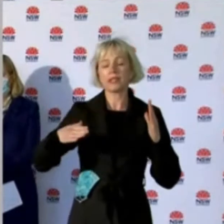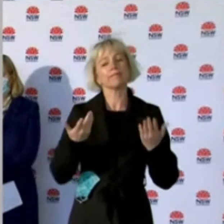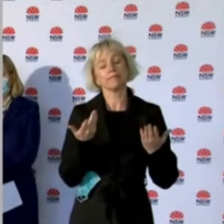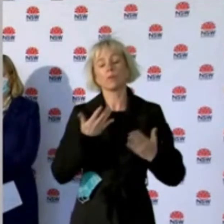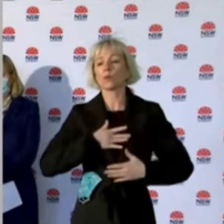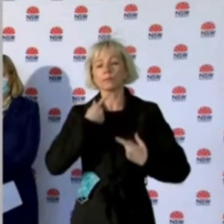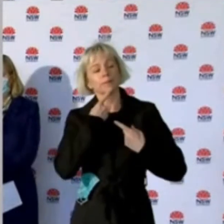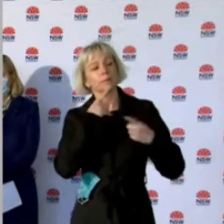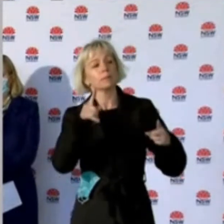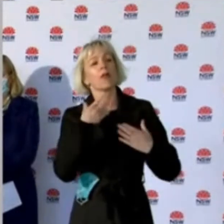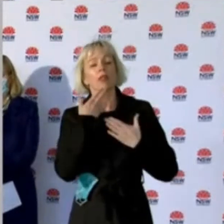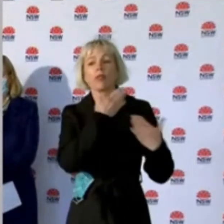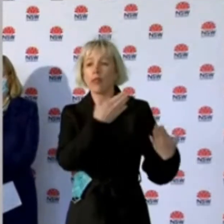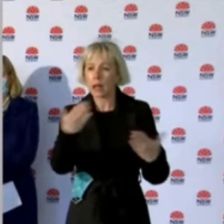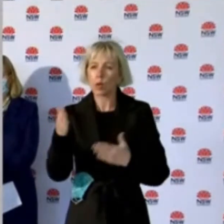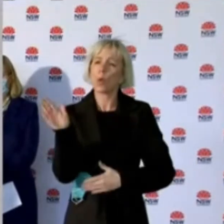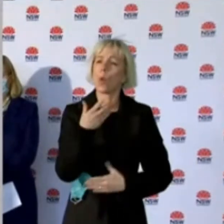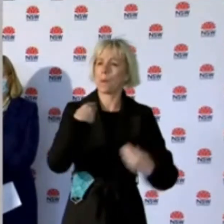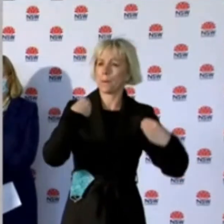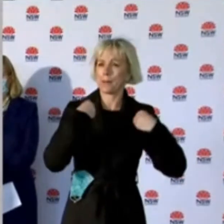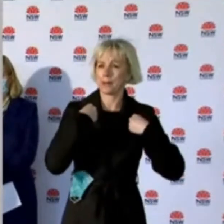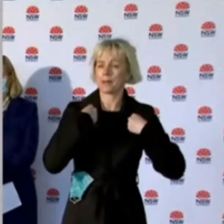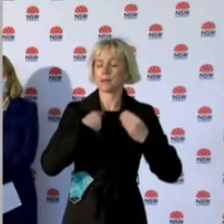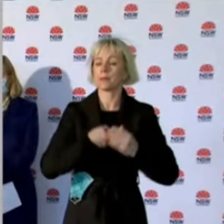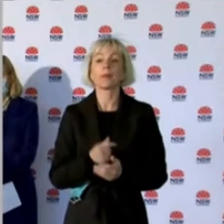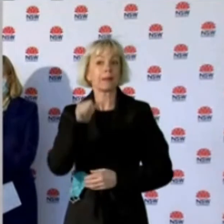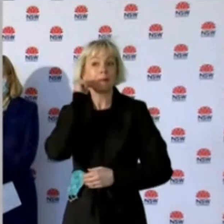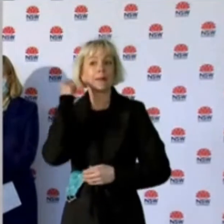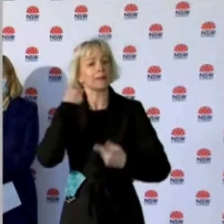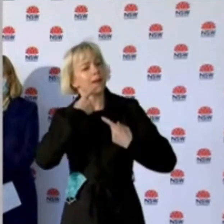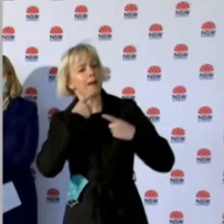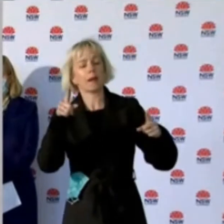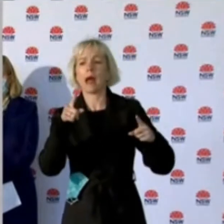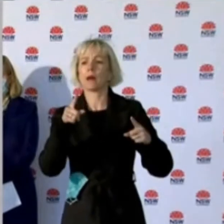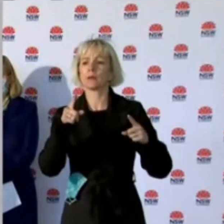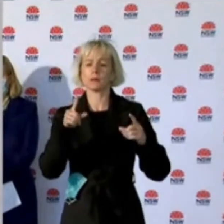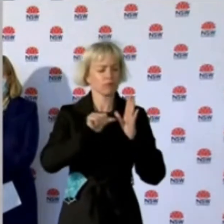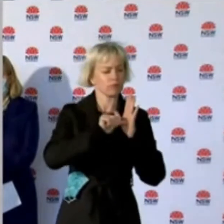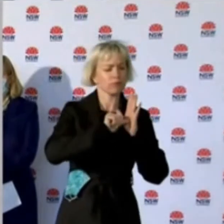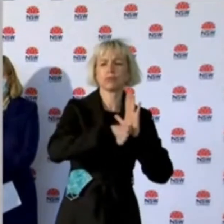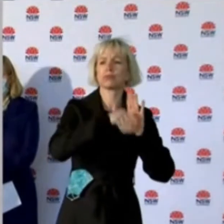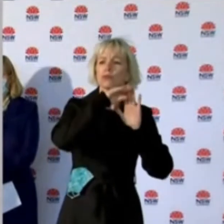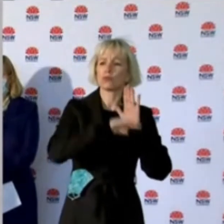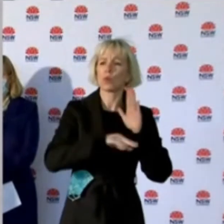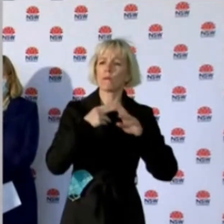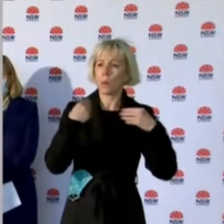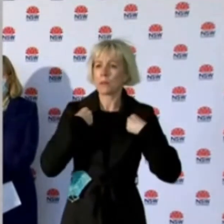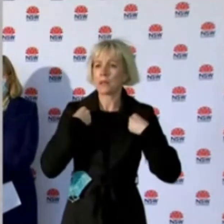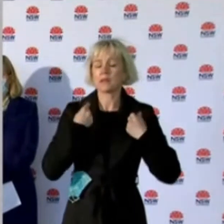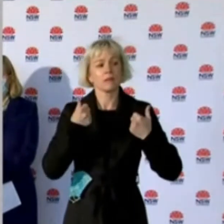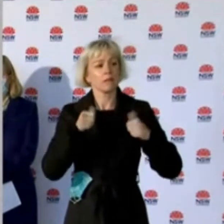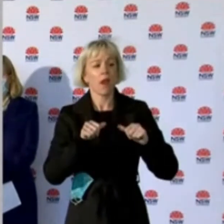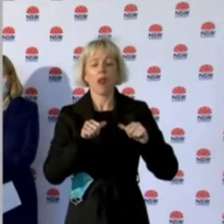for the positive response to what was yesterday a very significant announcement that impacts so many businesses, construction,